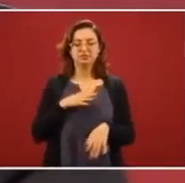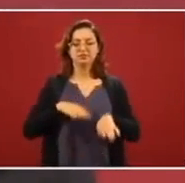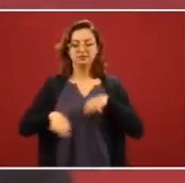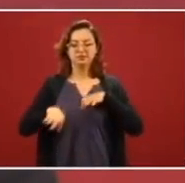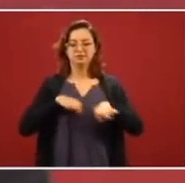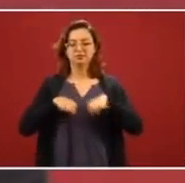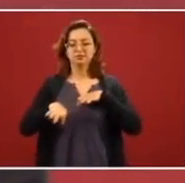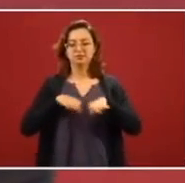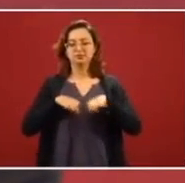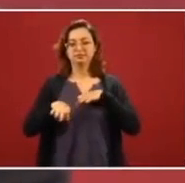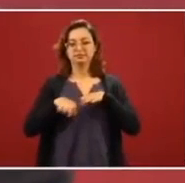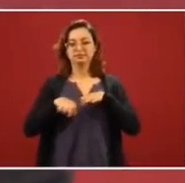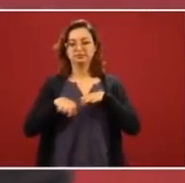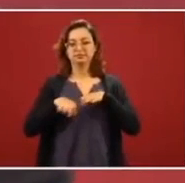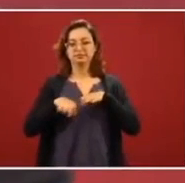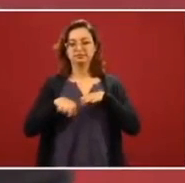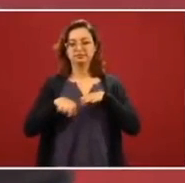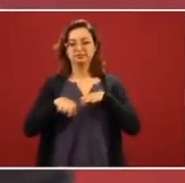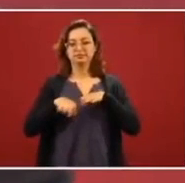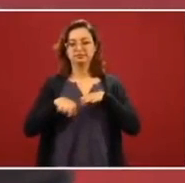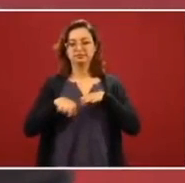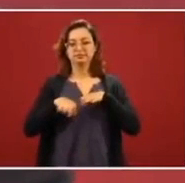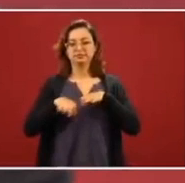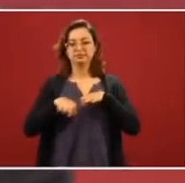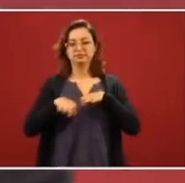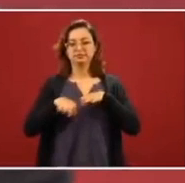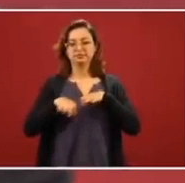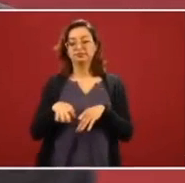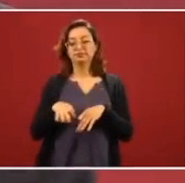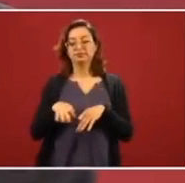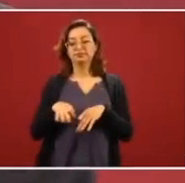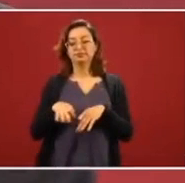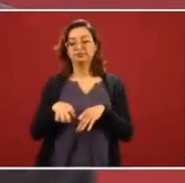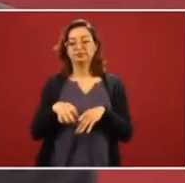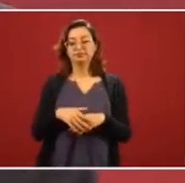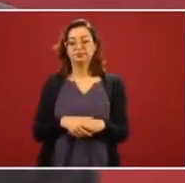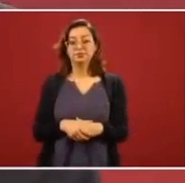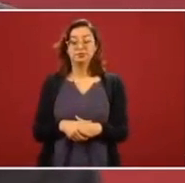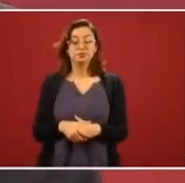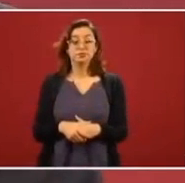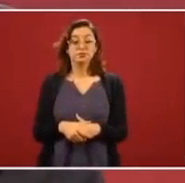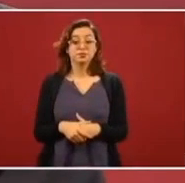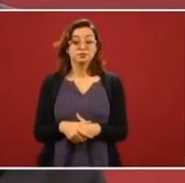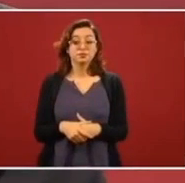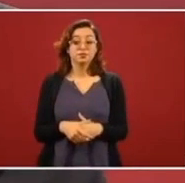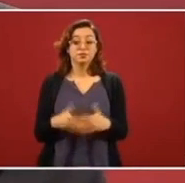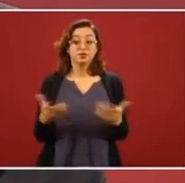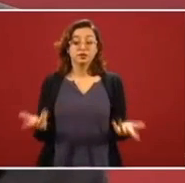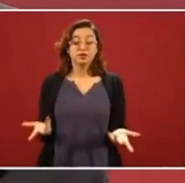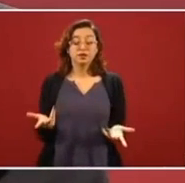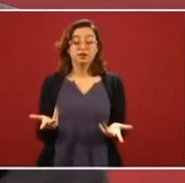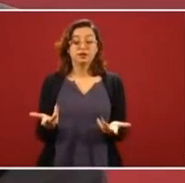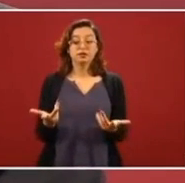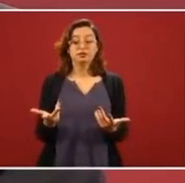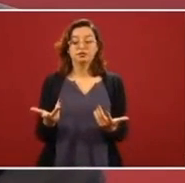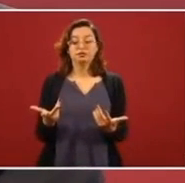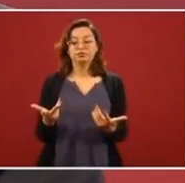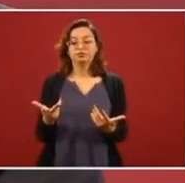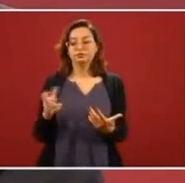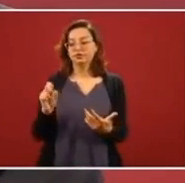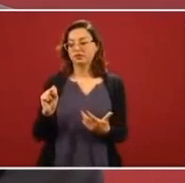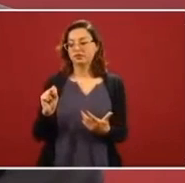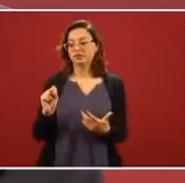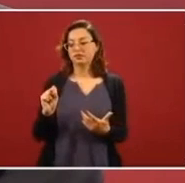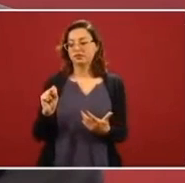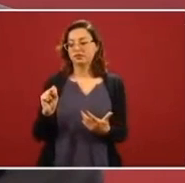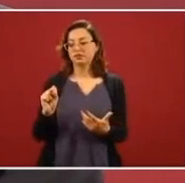trabajando Because, yes, we are working on it en lo que corresponde a la Secretaría de